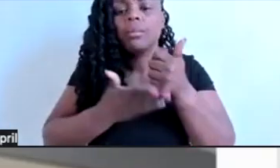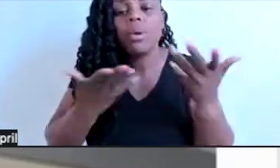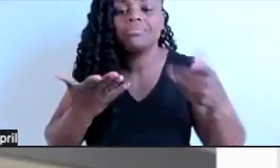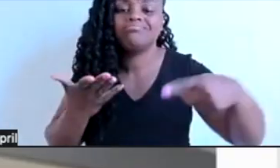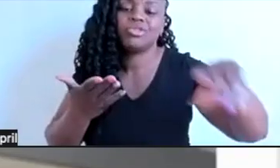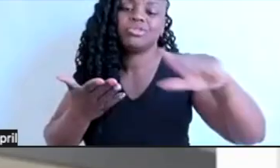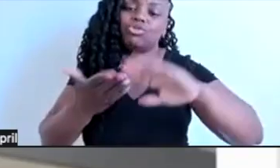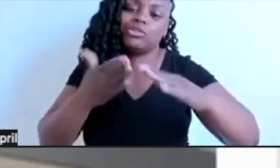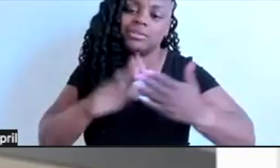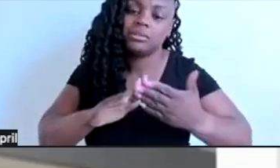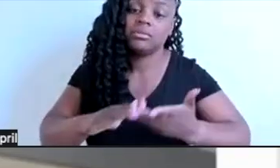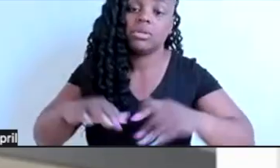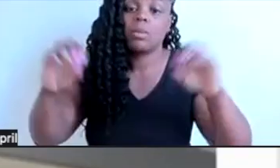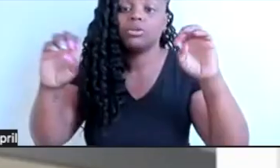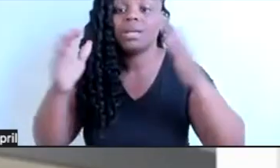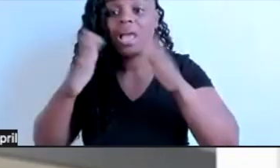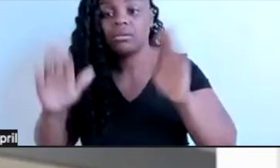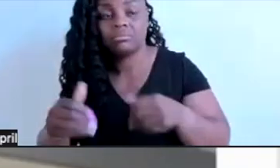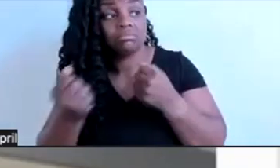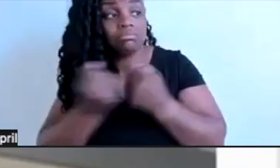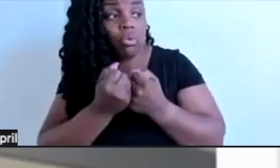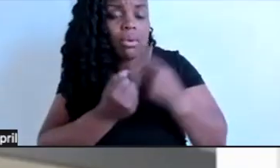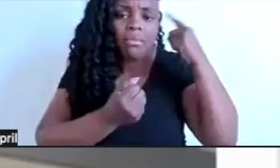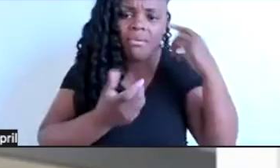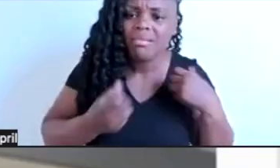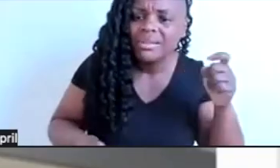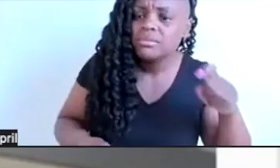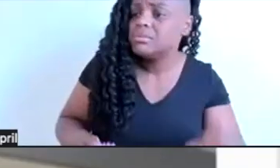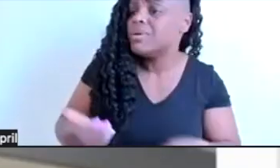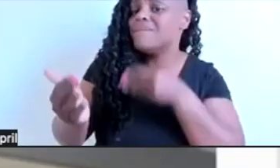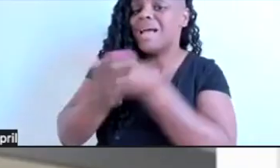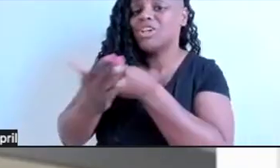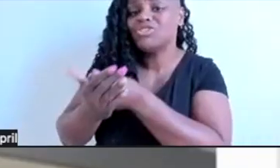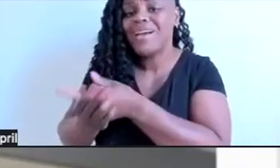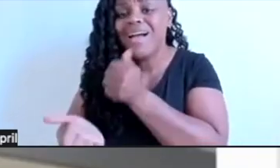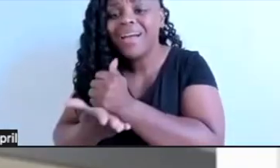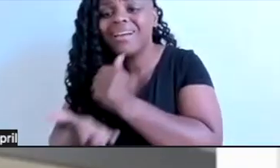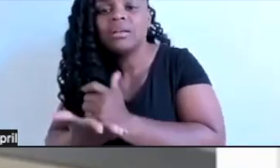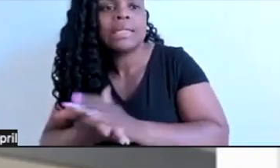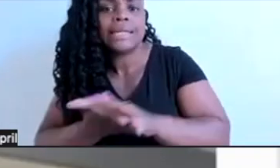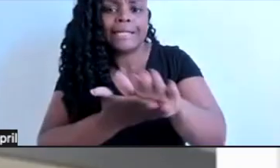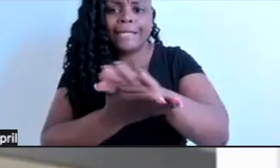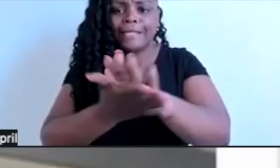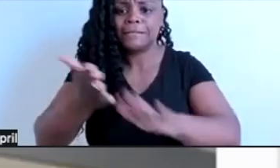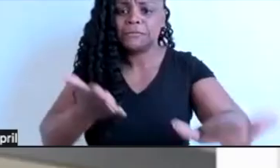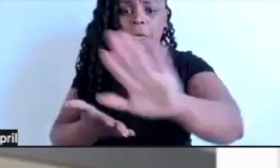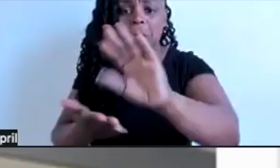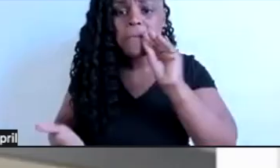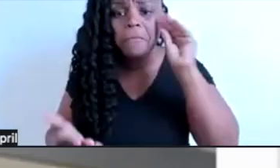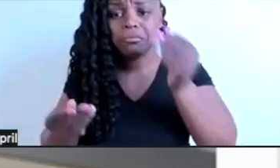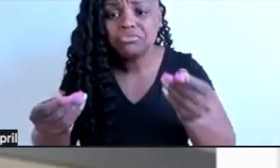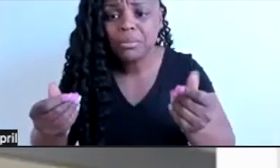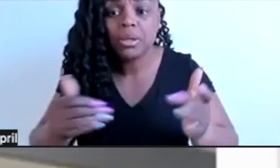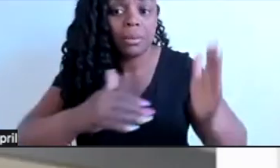mental health, financial aid, support cleaning up your property, rebuilding, advocacy working